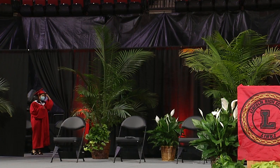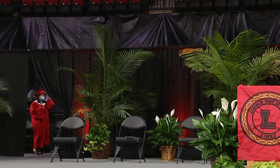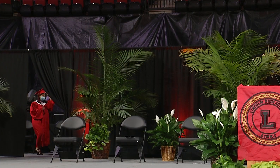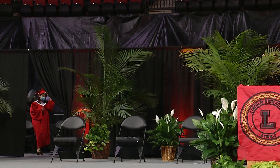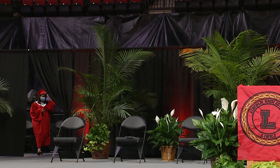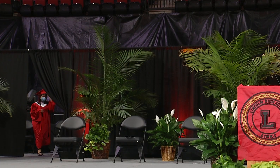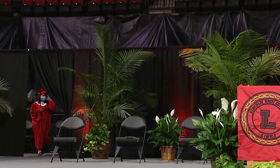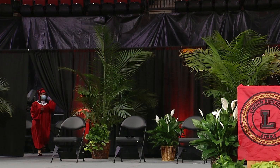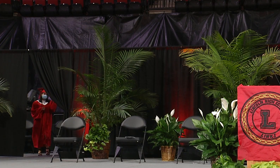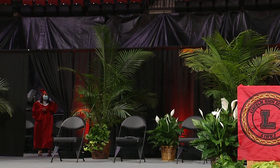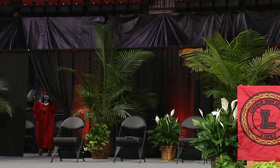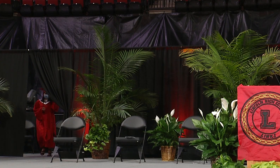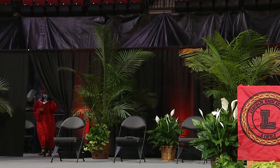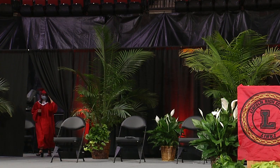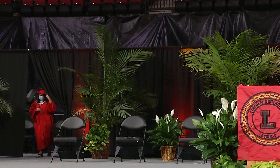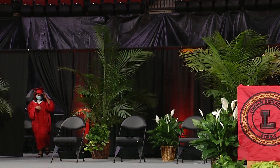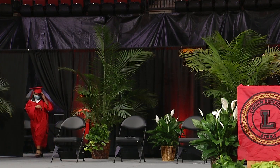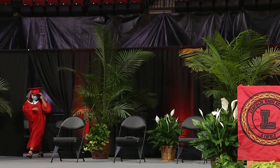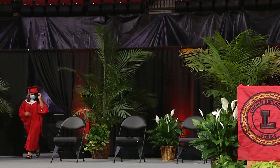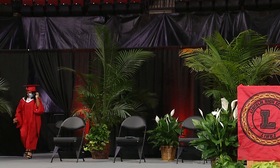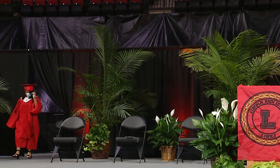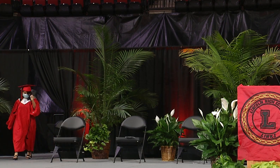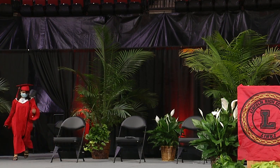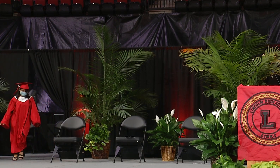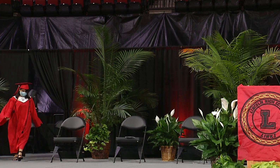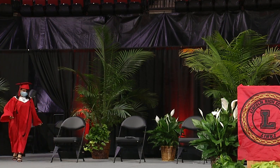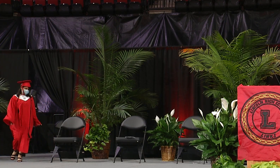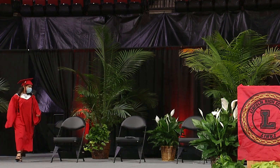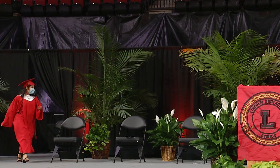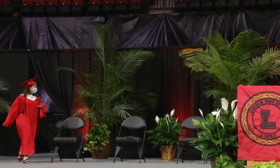Lizeth Piscina Cruz.